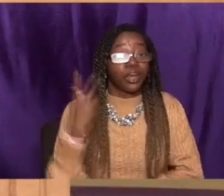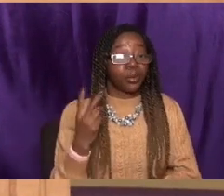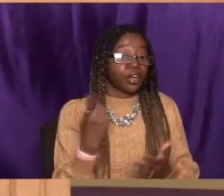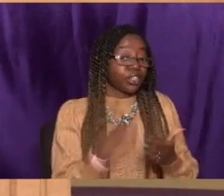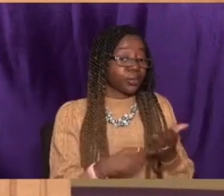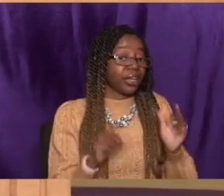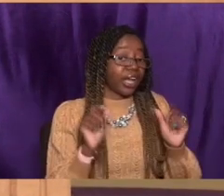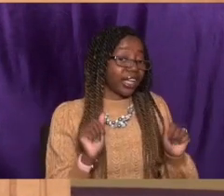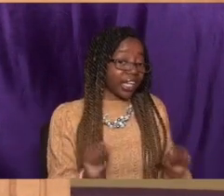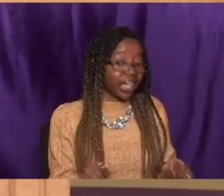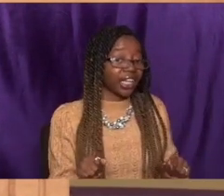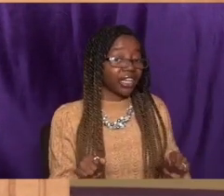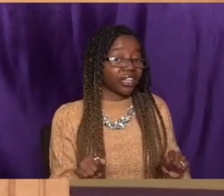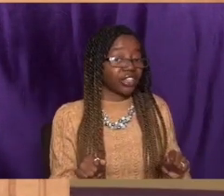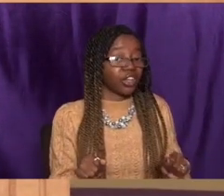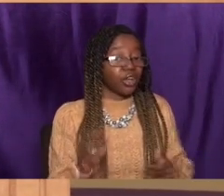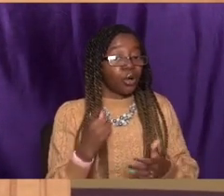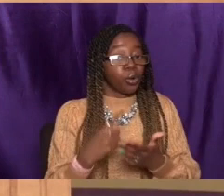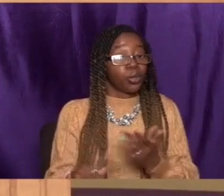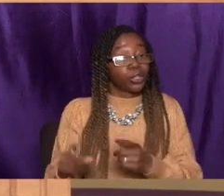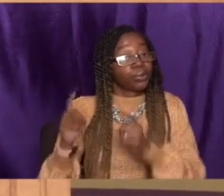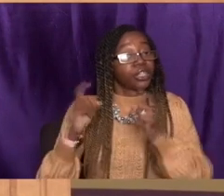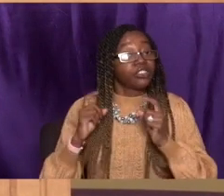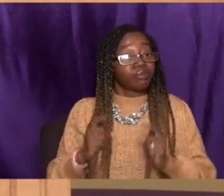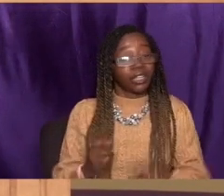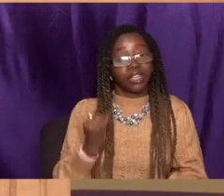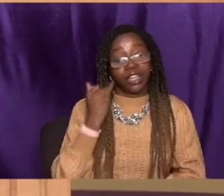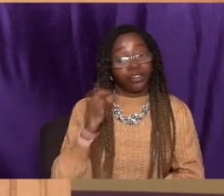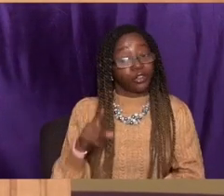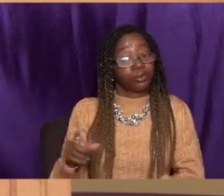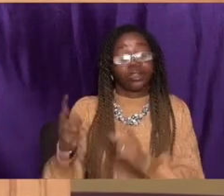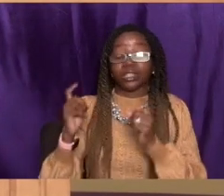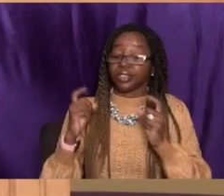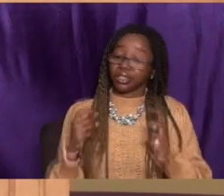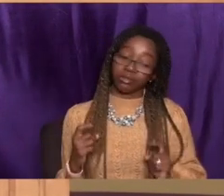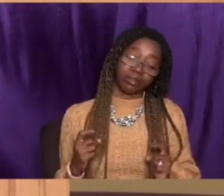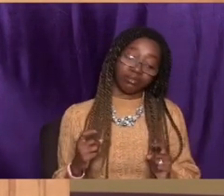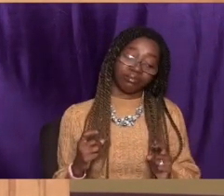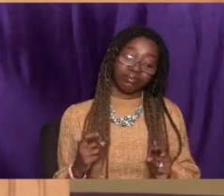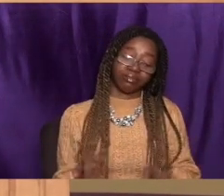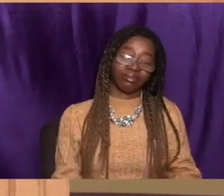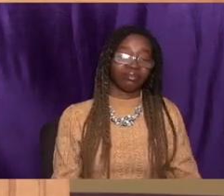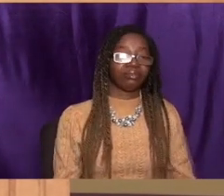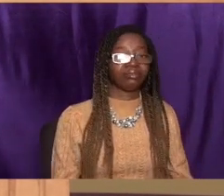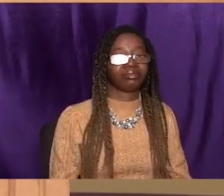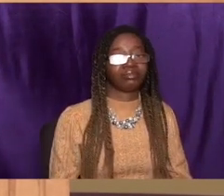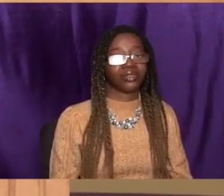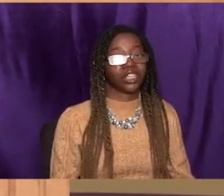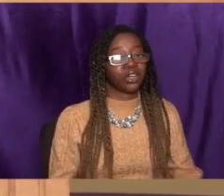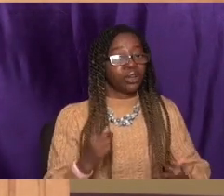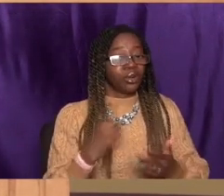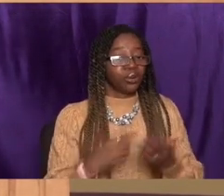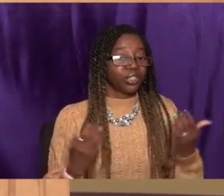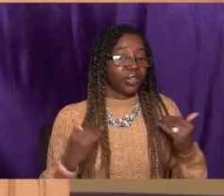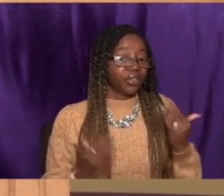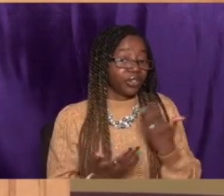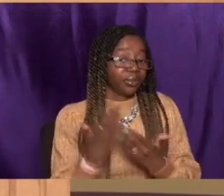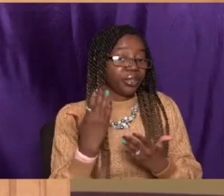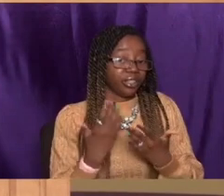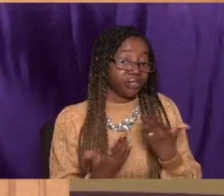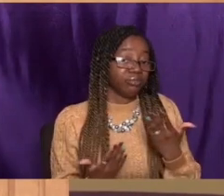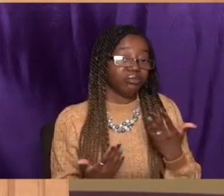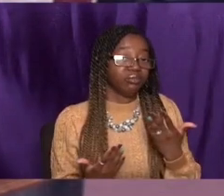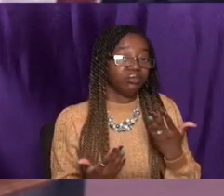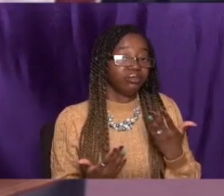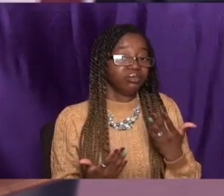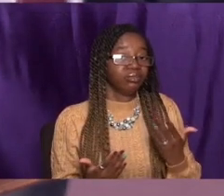I can do with what you give me if you'll just give it to me. So what you got in your hand